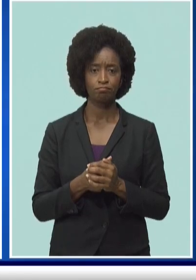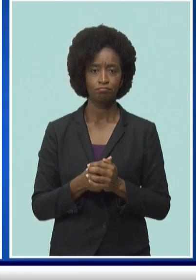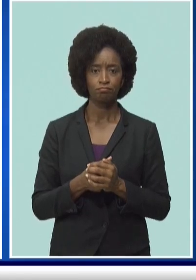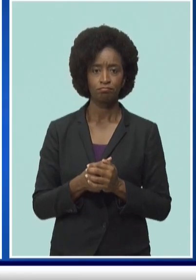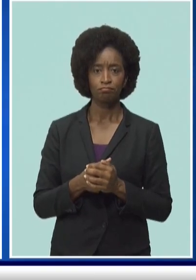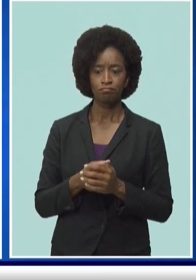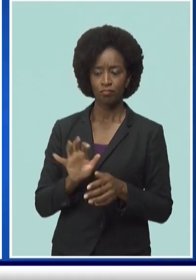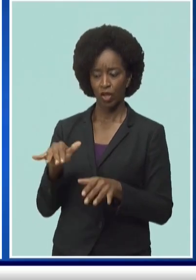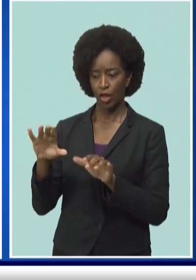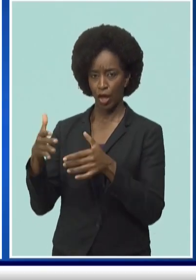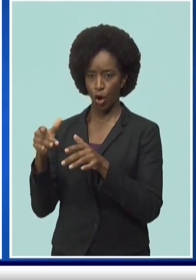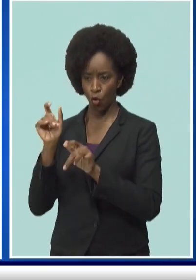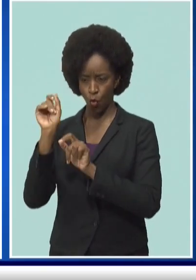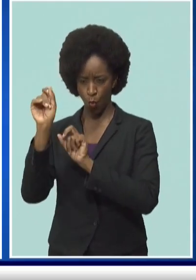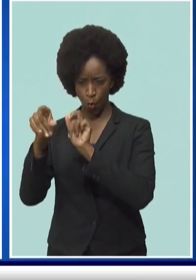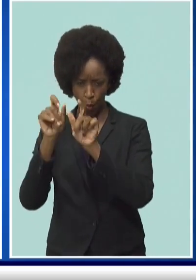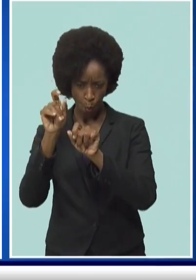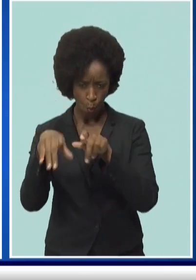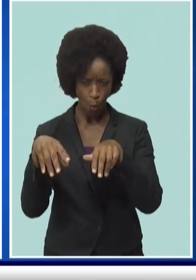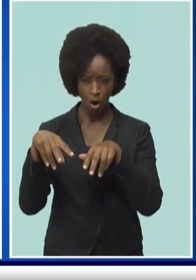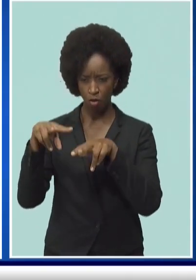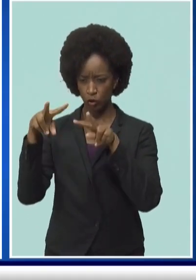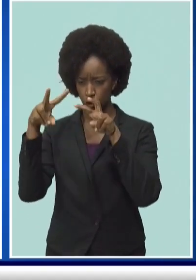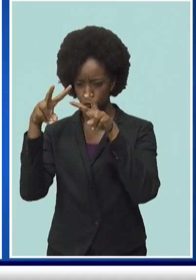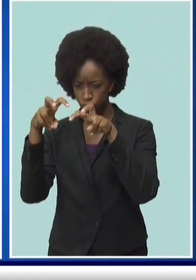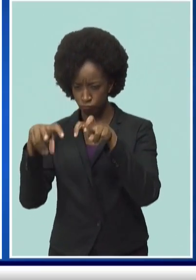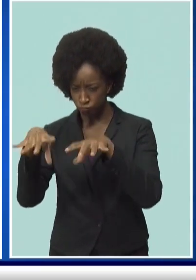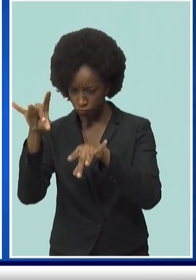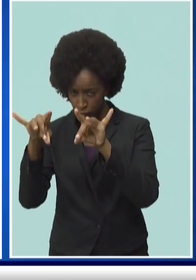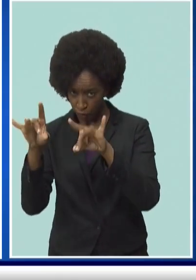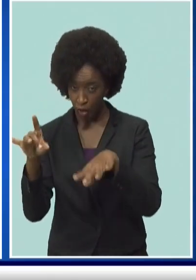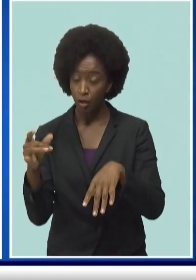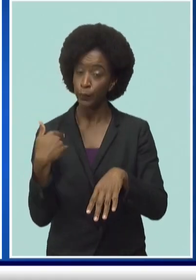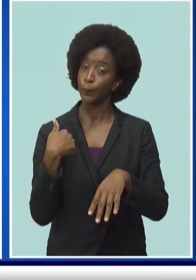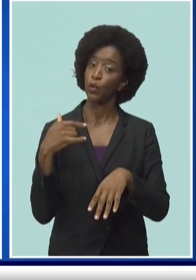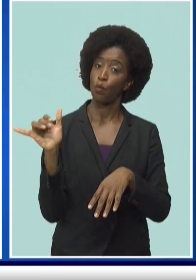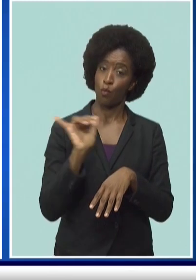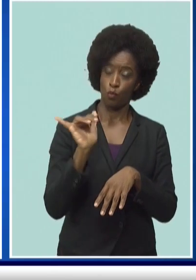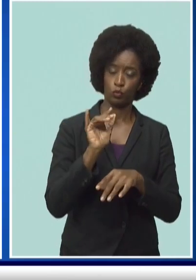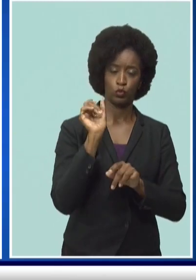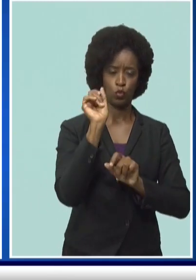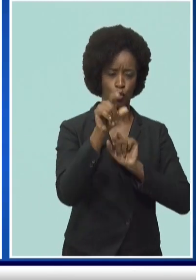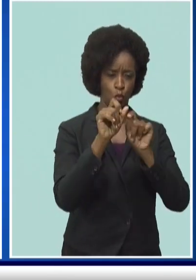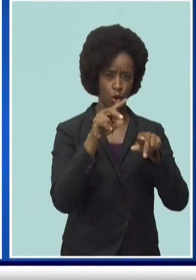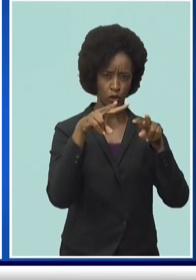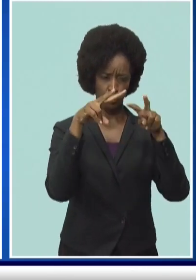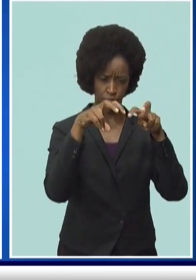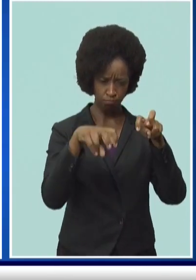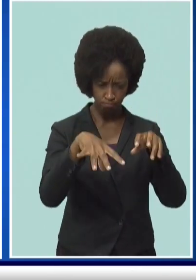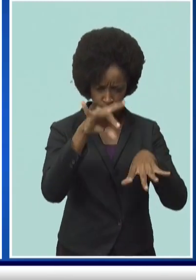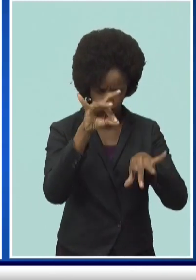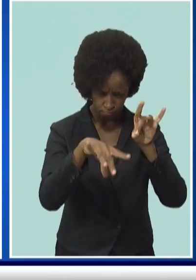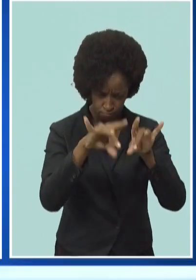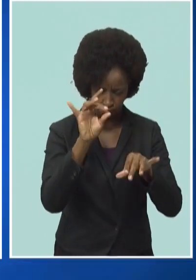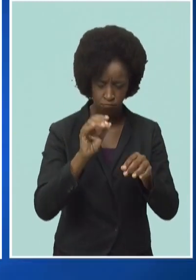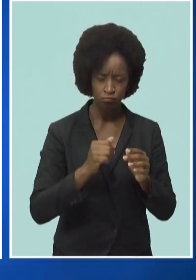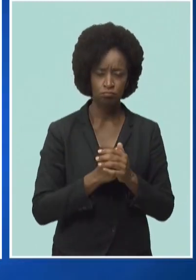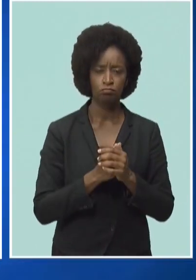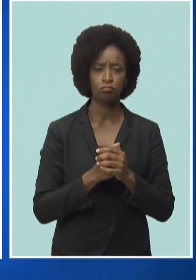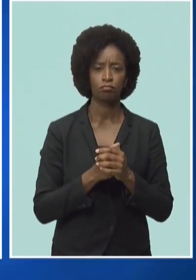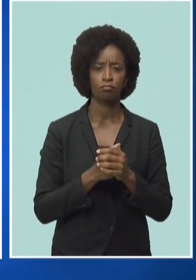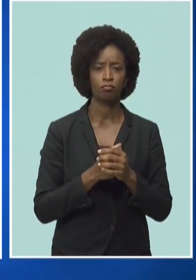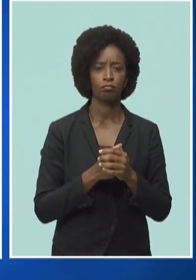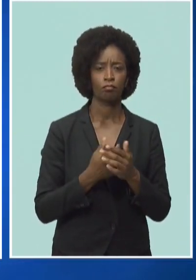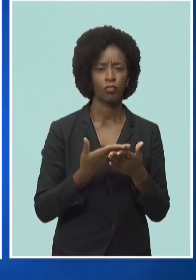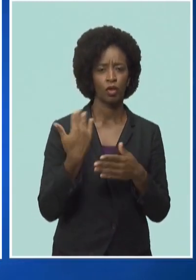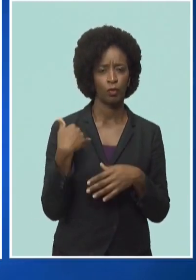I was given information from the Criminal Justice Research Unit, which really looked at gangs and crime in Barbados in 2015, in